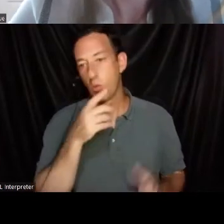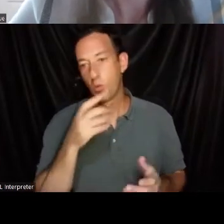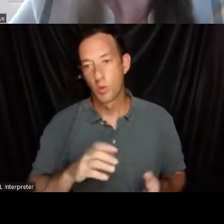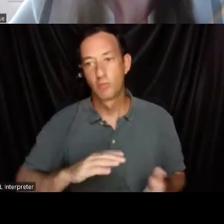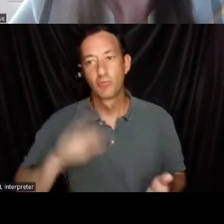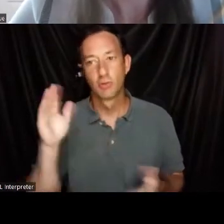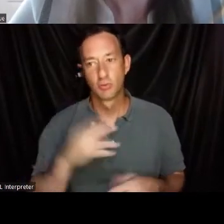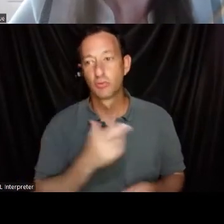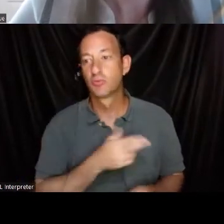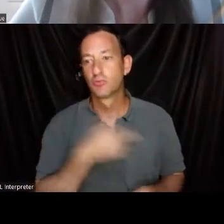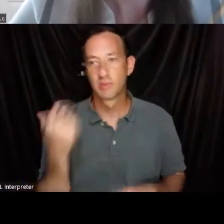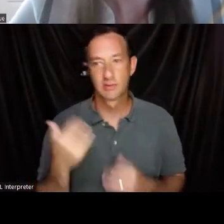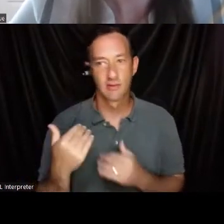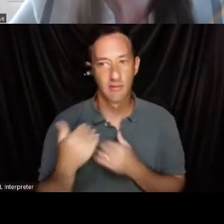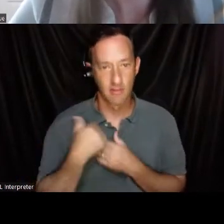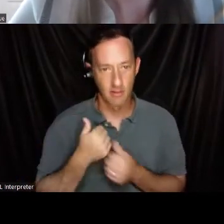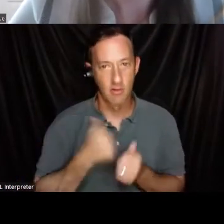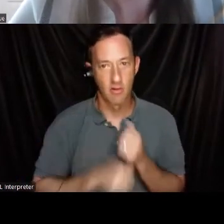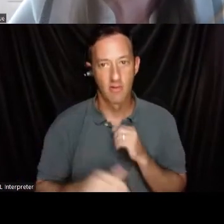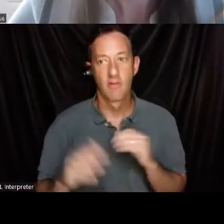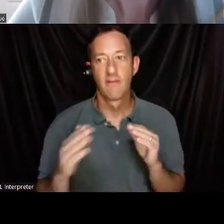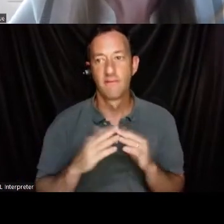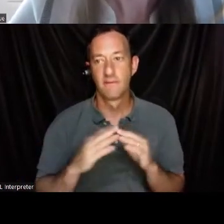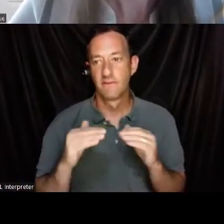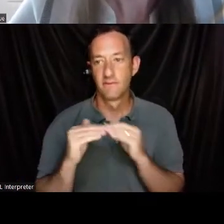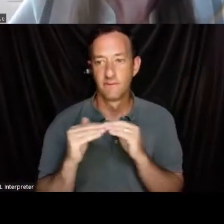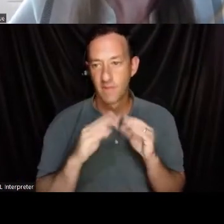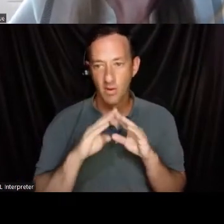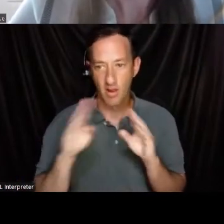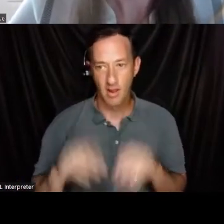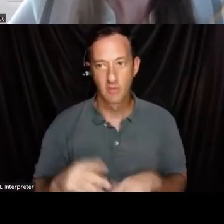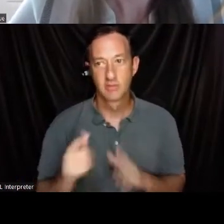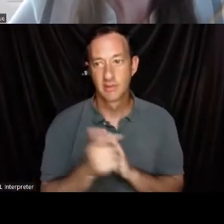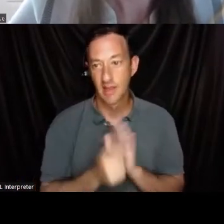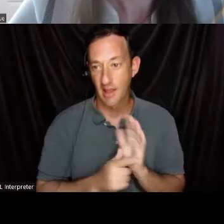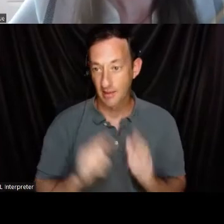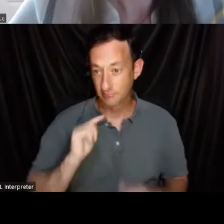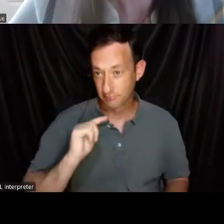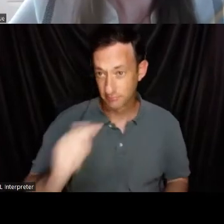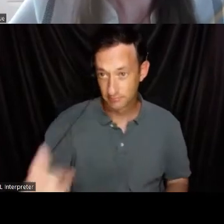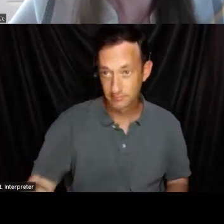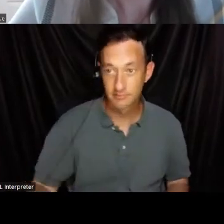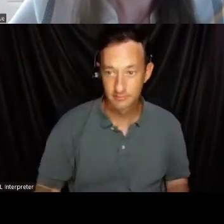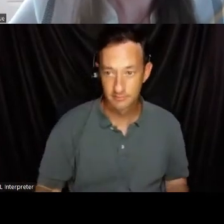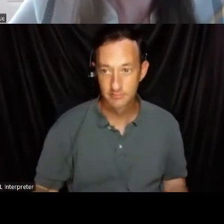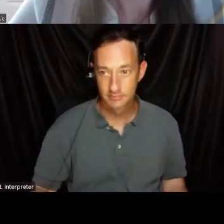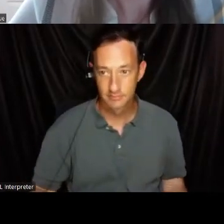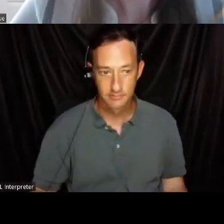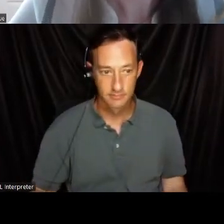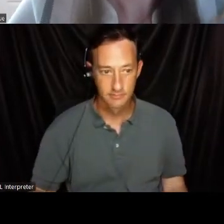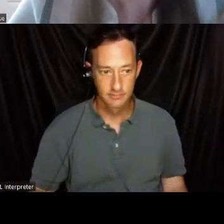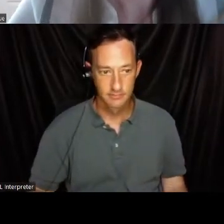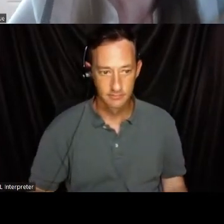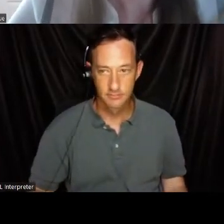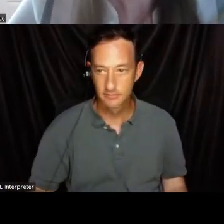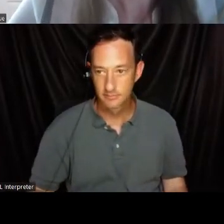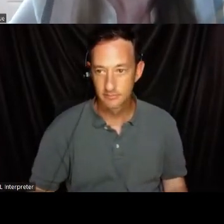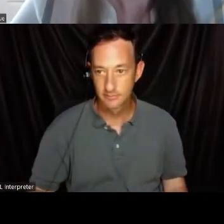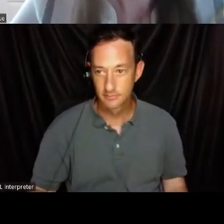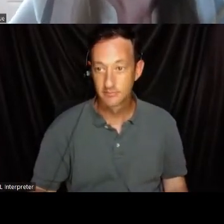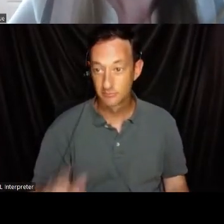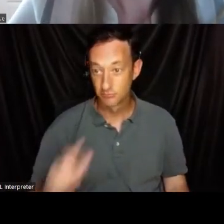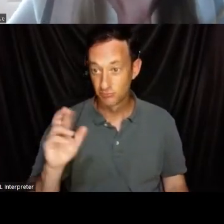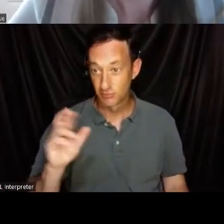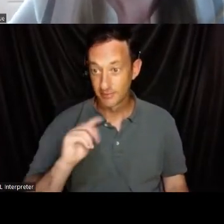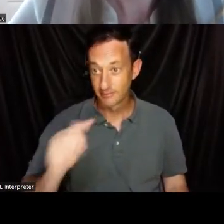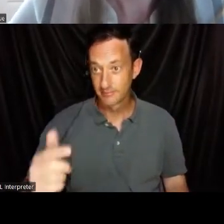risk of liability under the Fair Housing Act. And this specifically relates to especially to